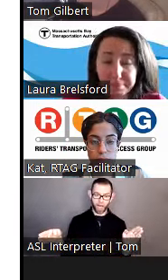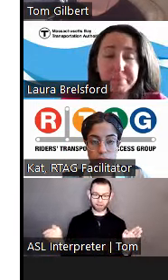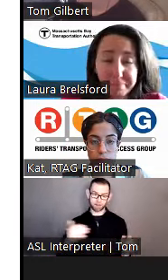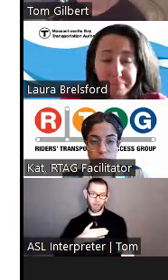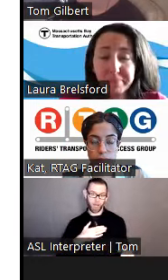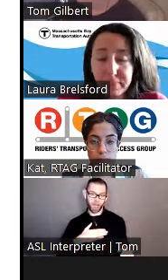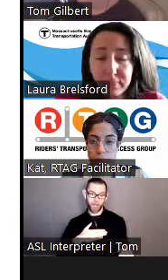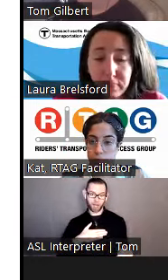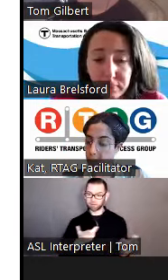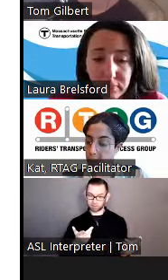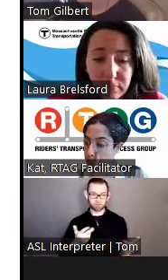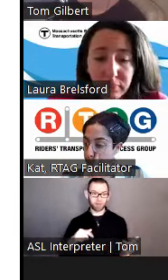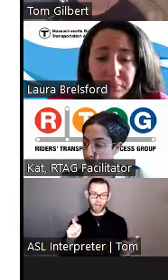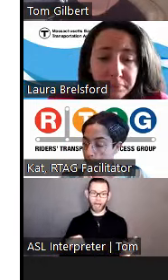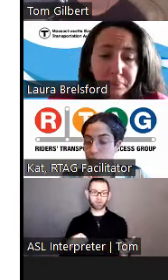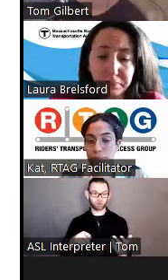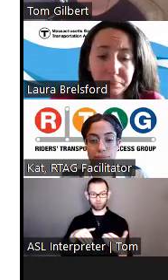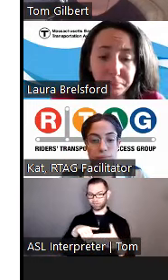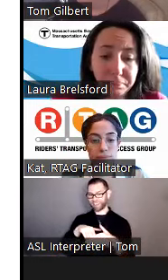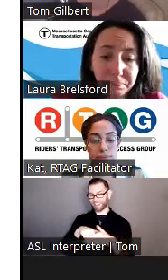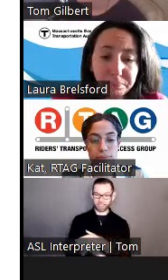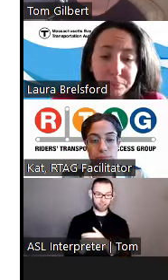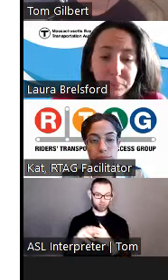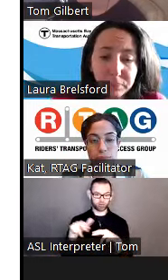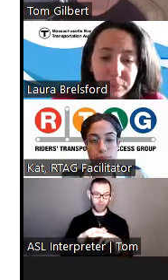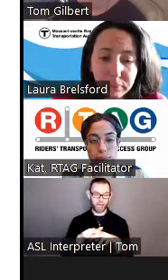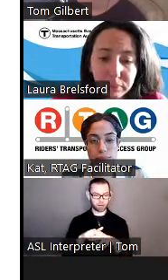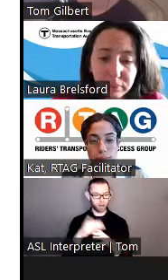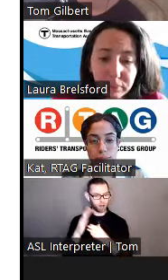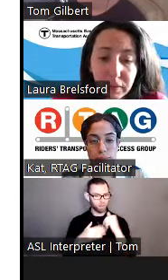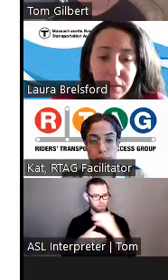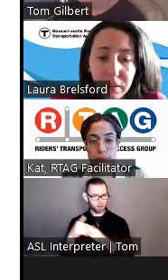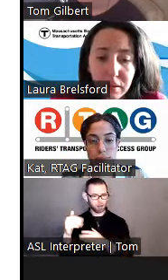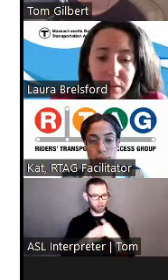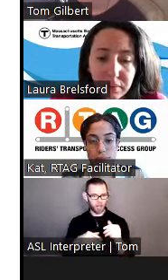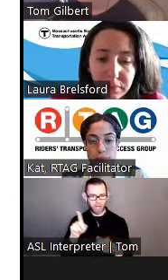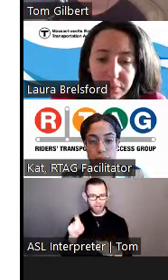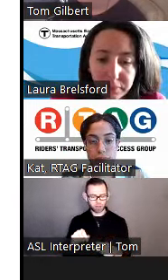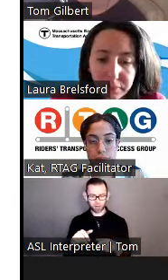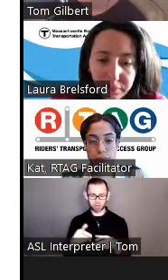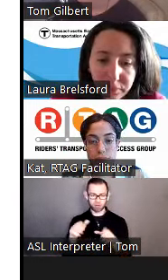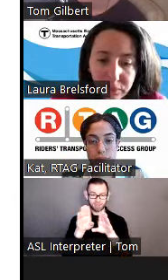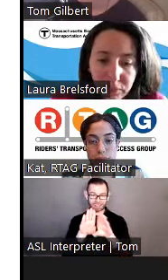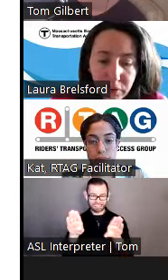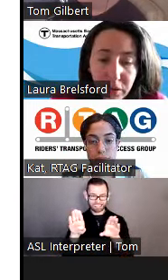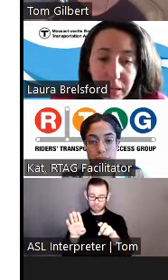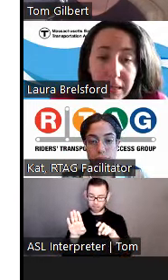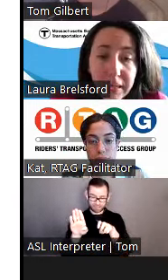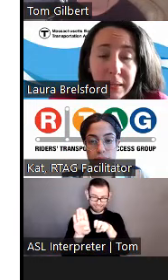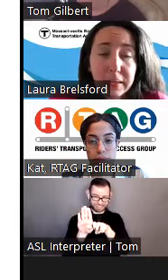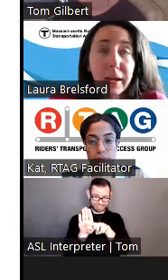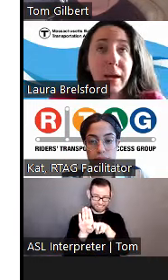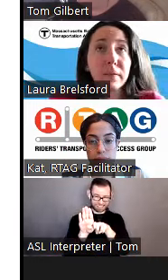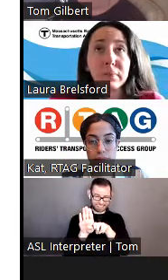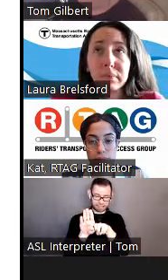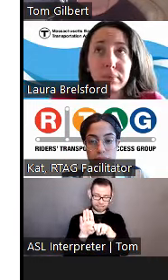be able to fit in a train and fit in it comfortably without having without getting beat up all the time.